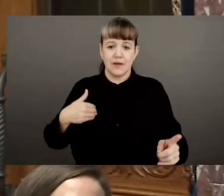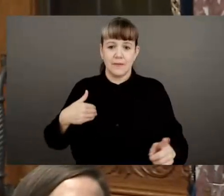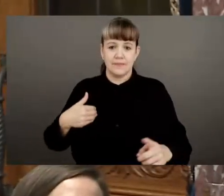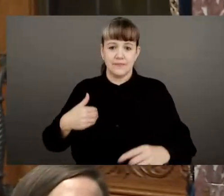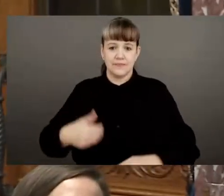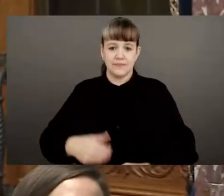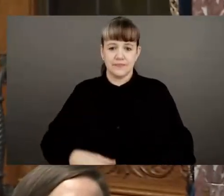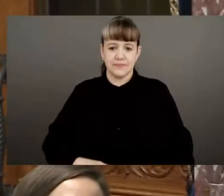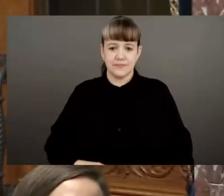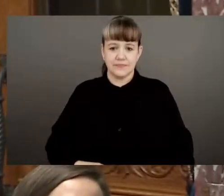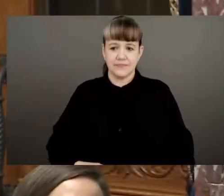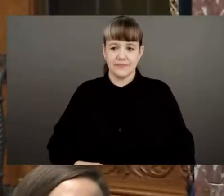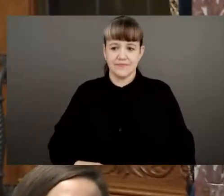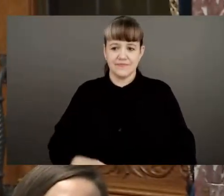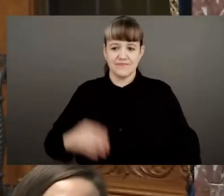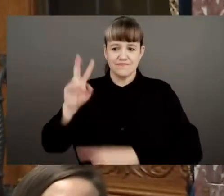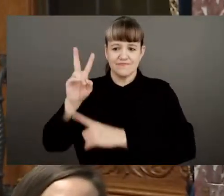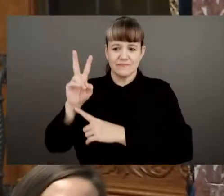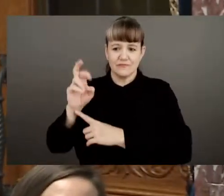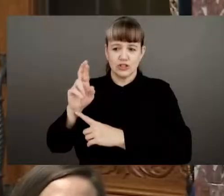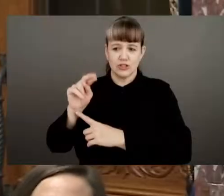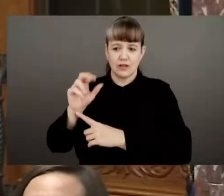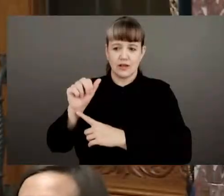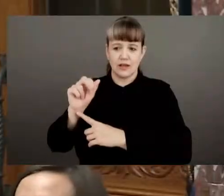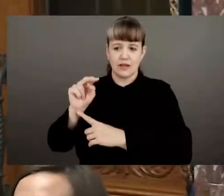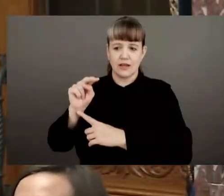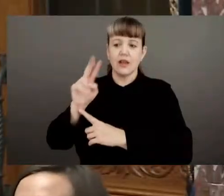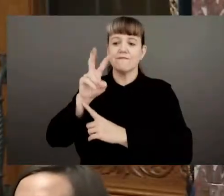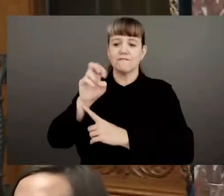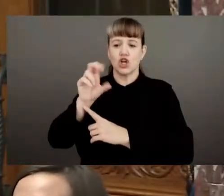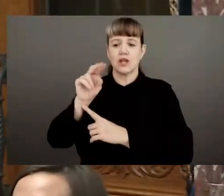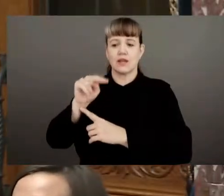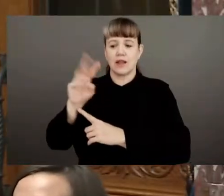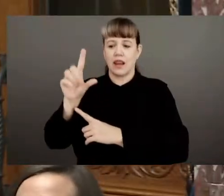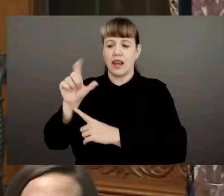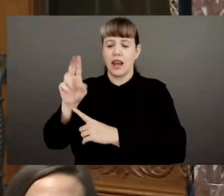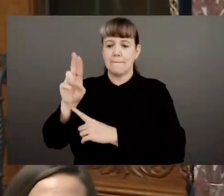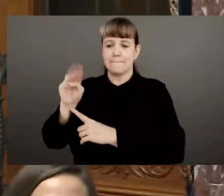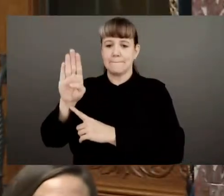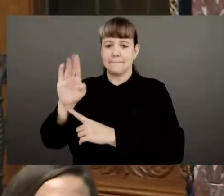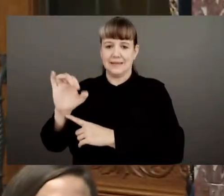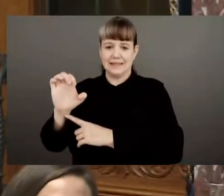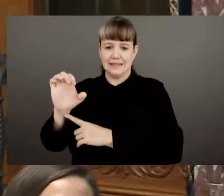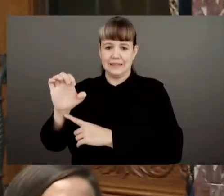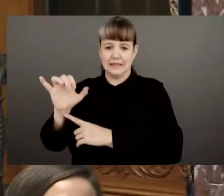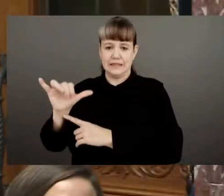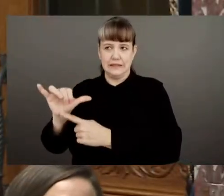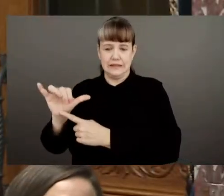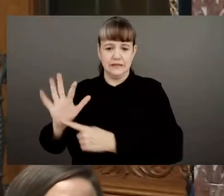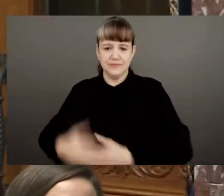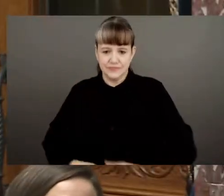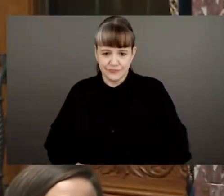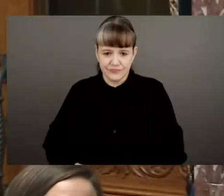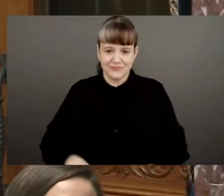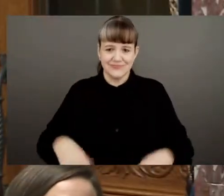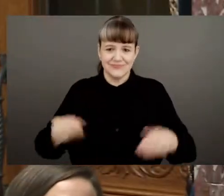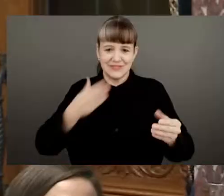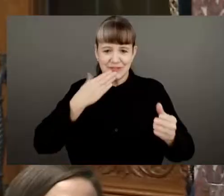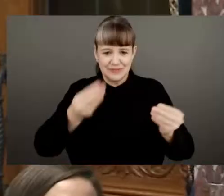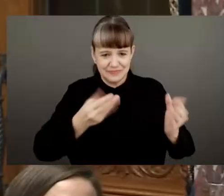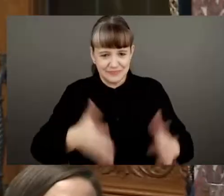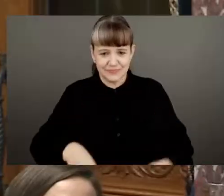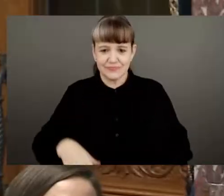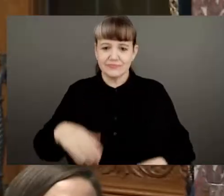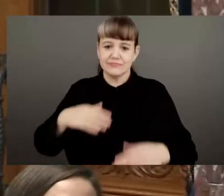honour our incredible people whose hands, hearts, and their dedication feed our province. As someone who comes from